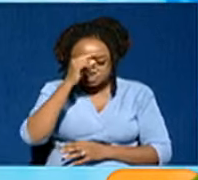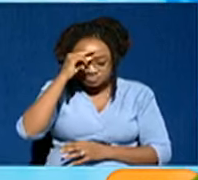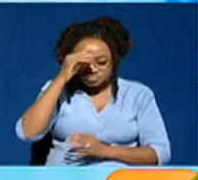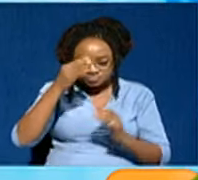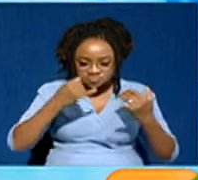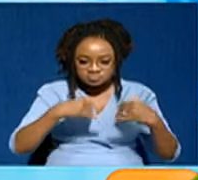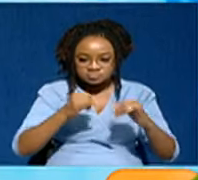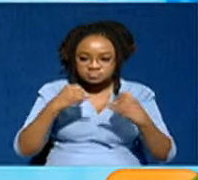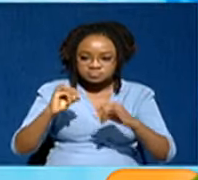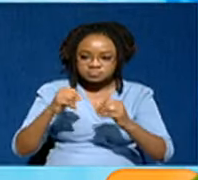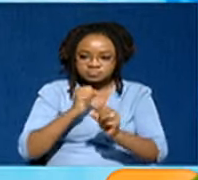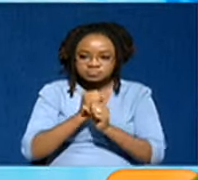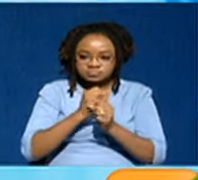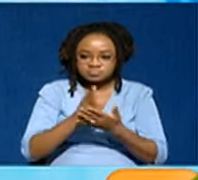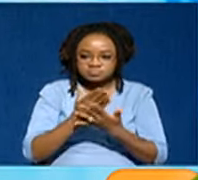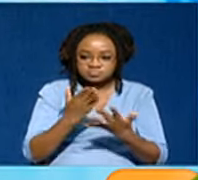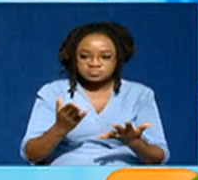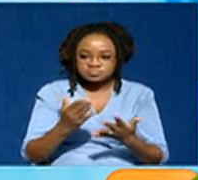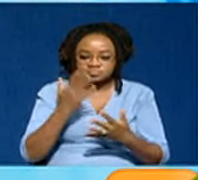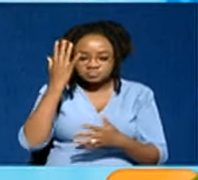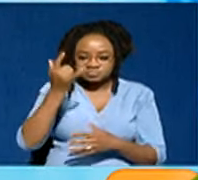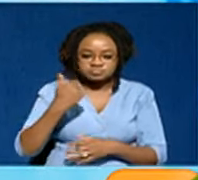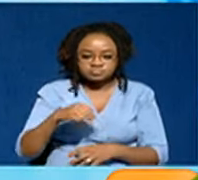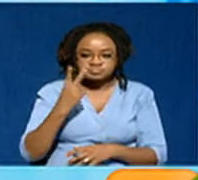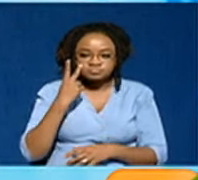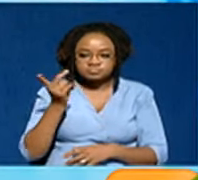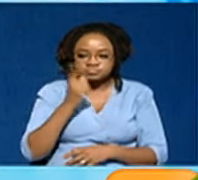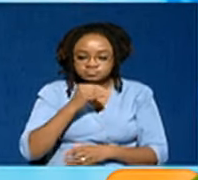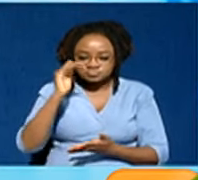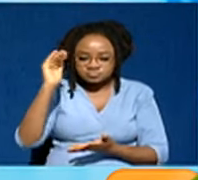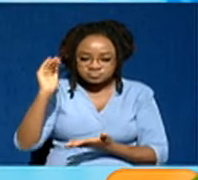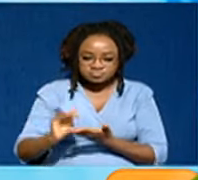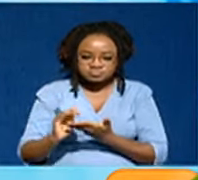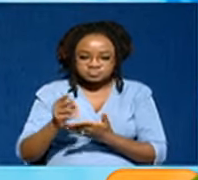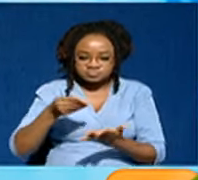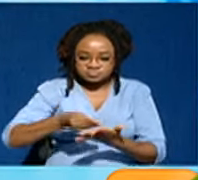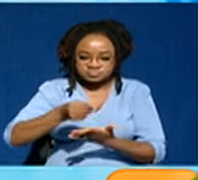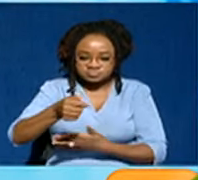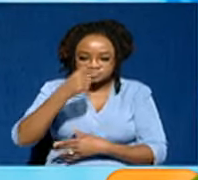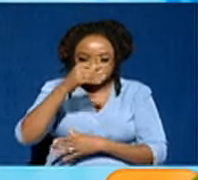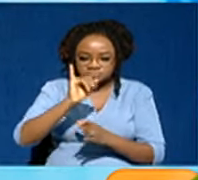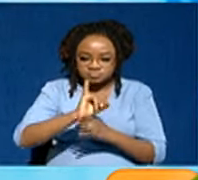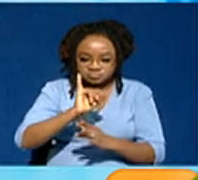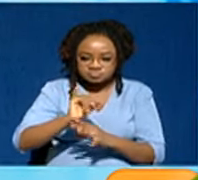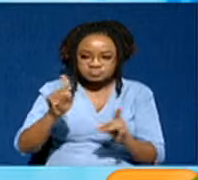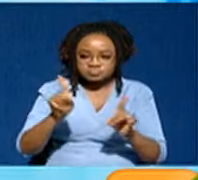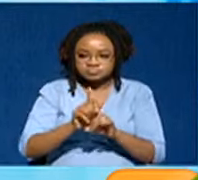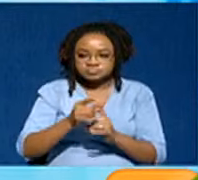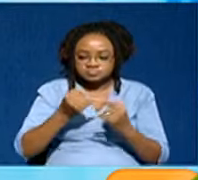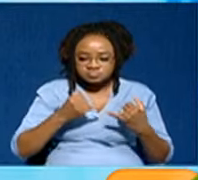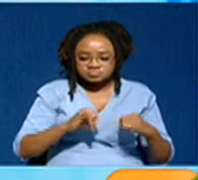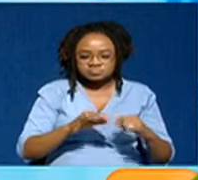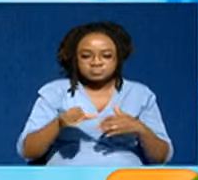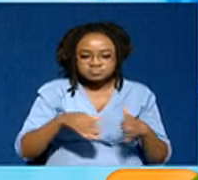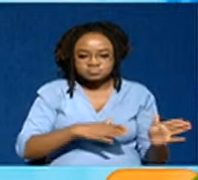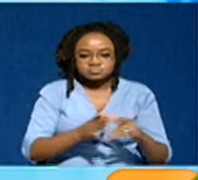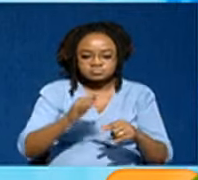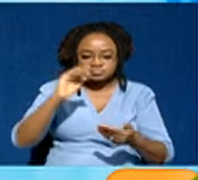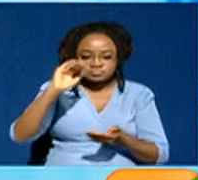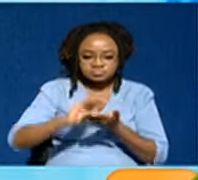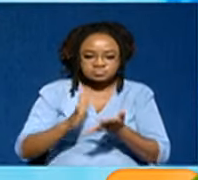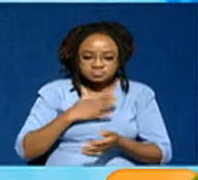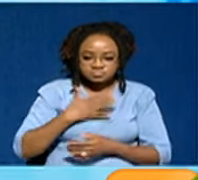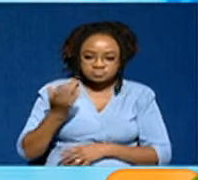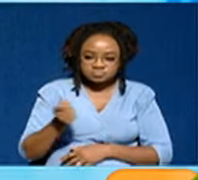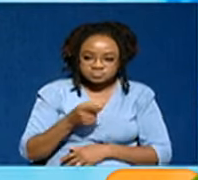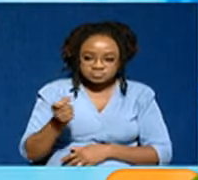and probably, because we have already seen them reduce the pay for the interns, probably they are looking for other ways to reduce also our pay. Okay. And